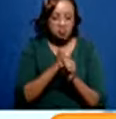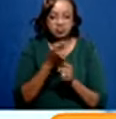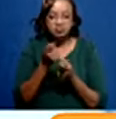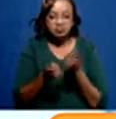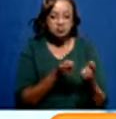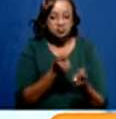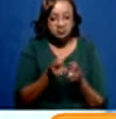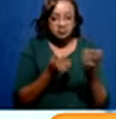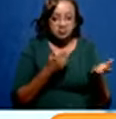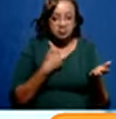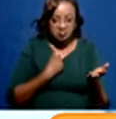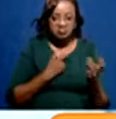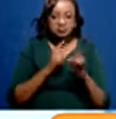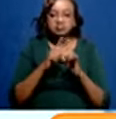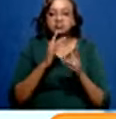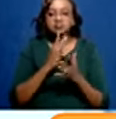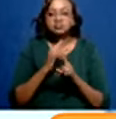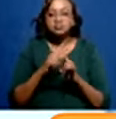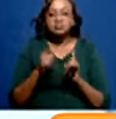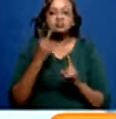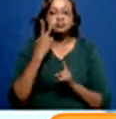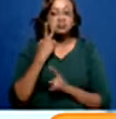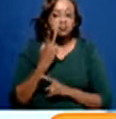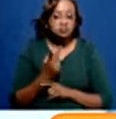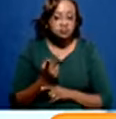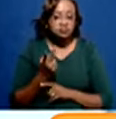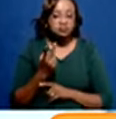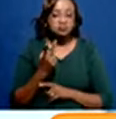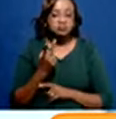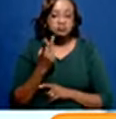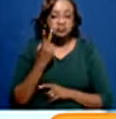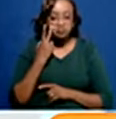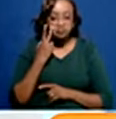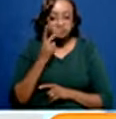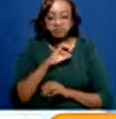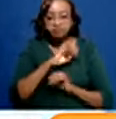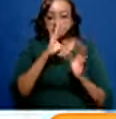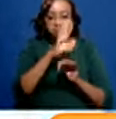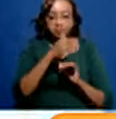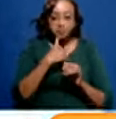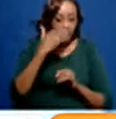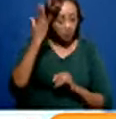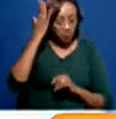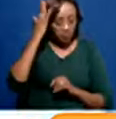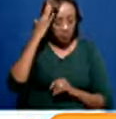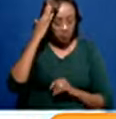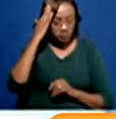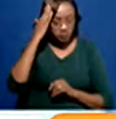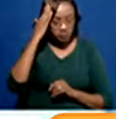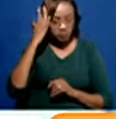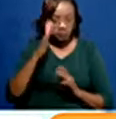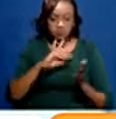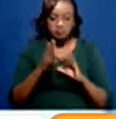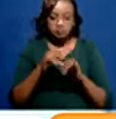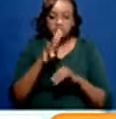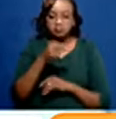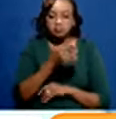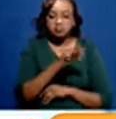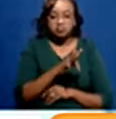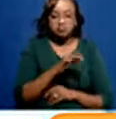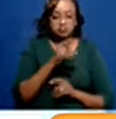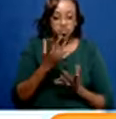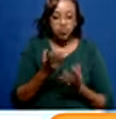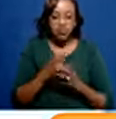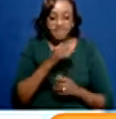reporting structure, but in view of the knowledge that he had, especially of NHIF operations, it only made sense for us to use him as